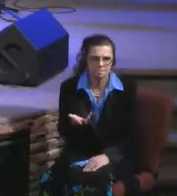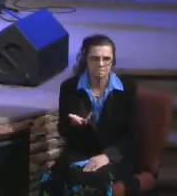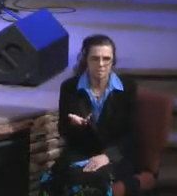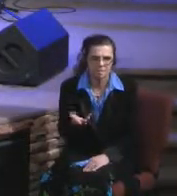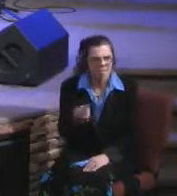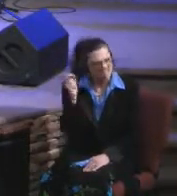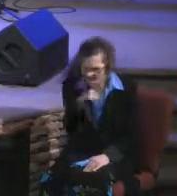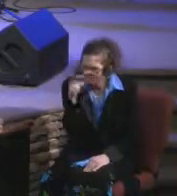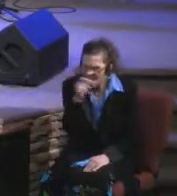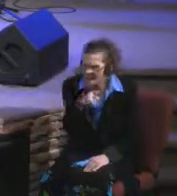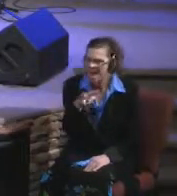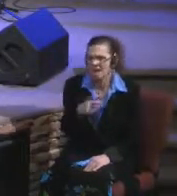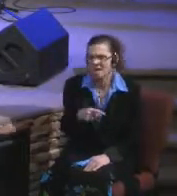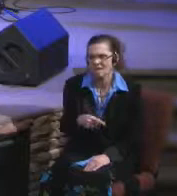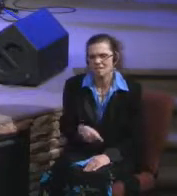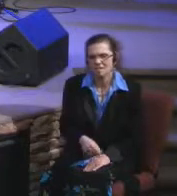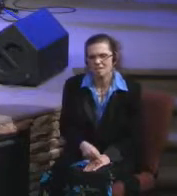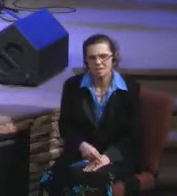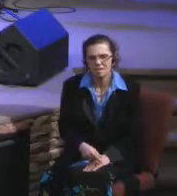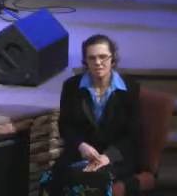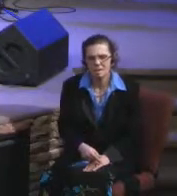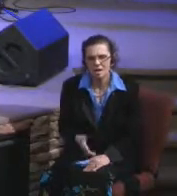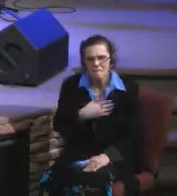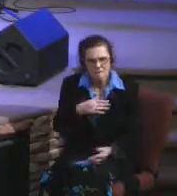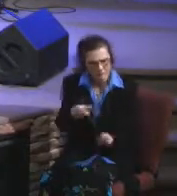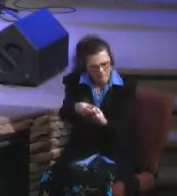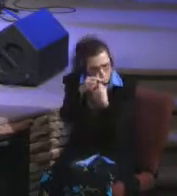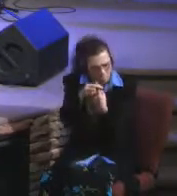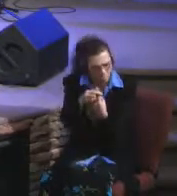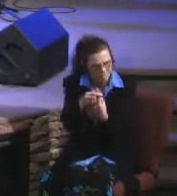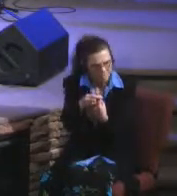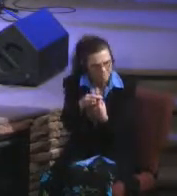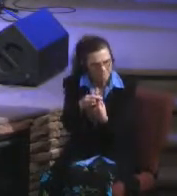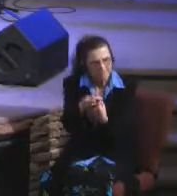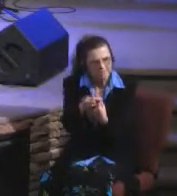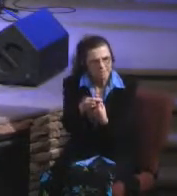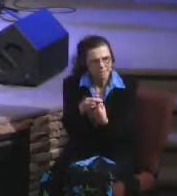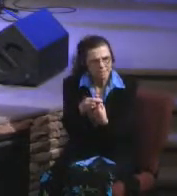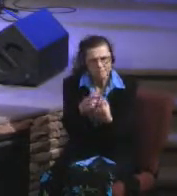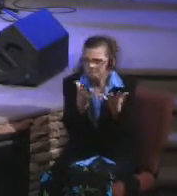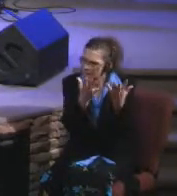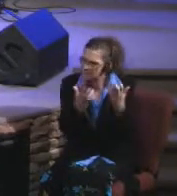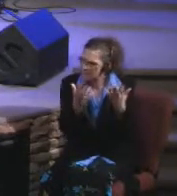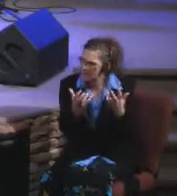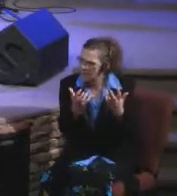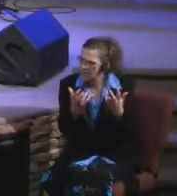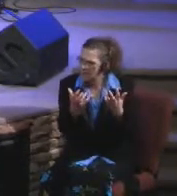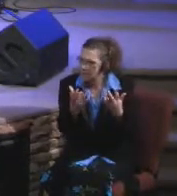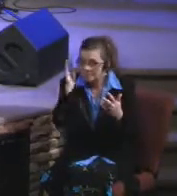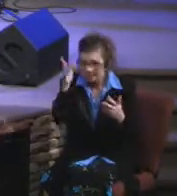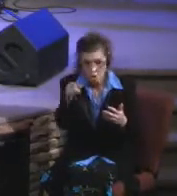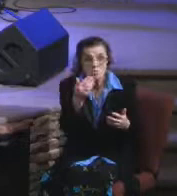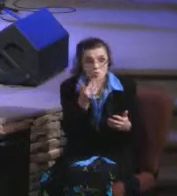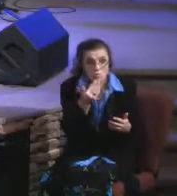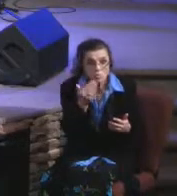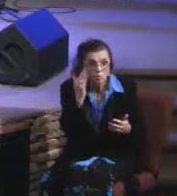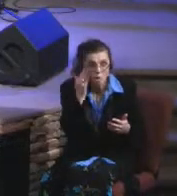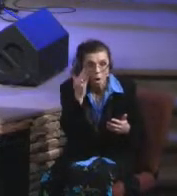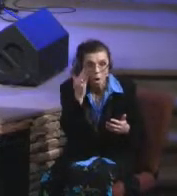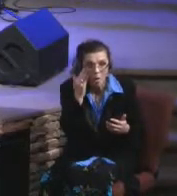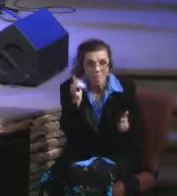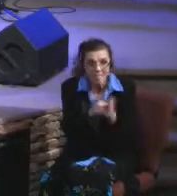That's a lie. And my point or my desire today is to let you know